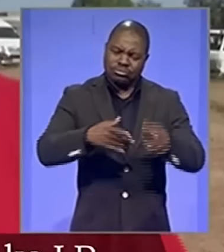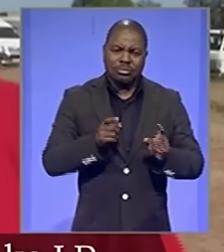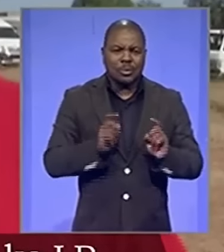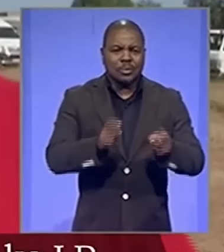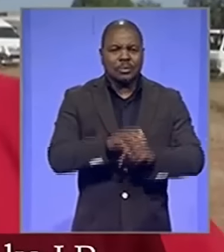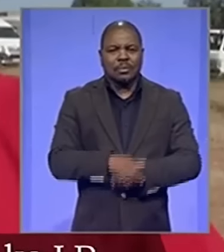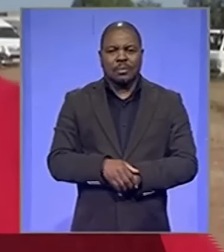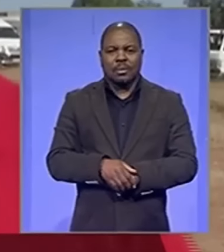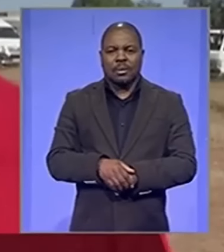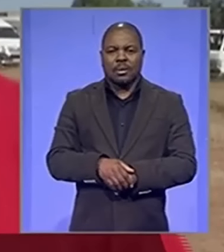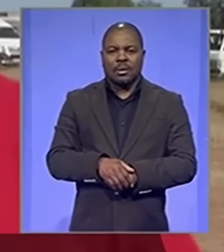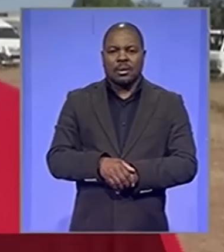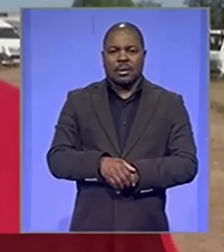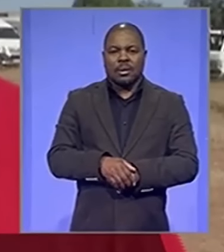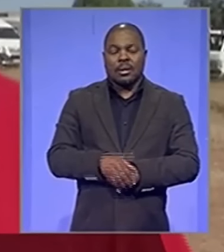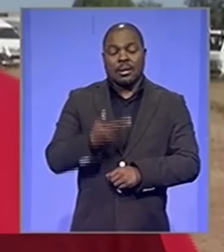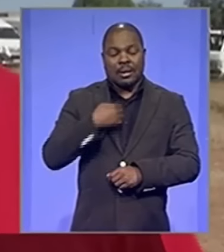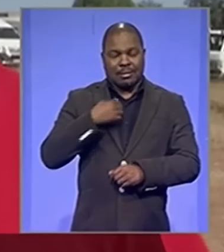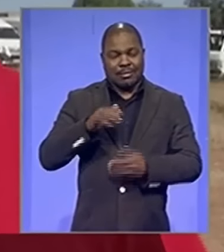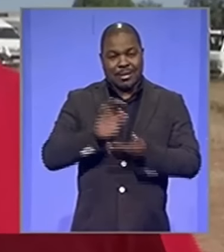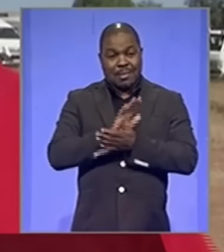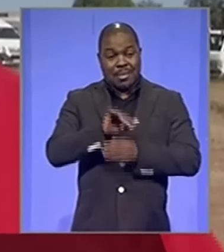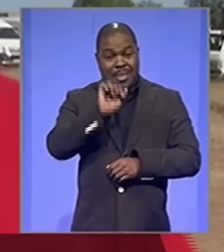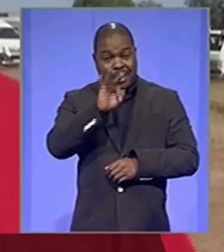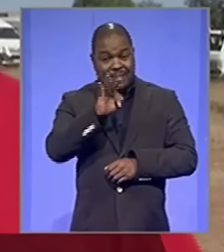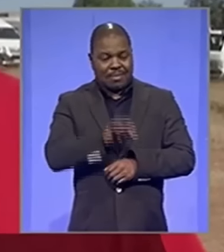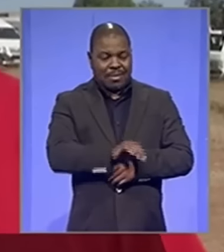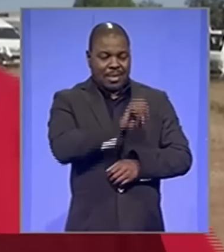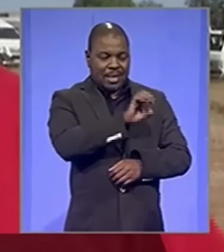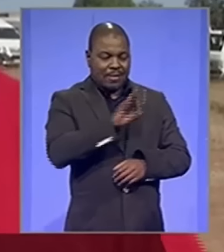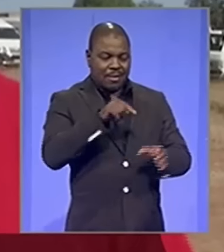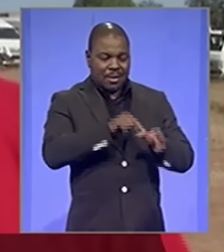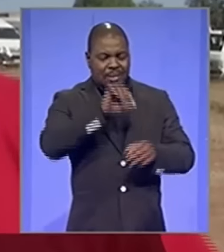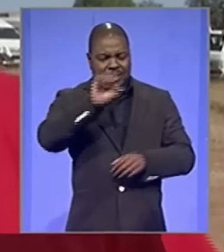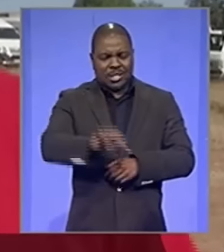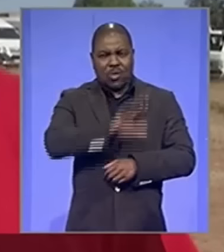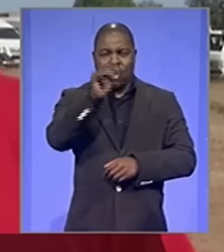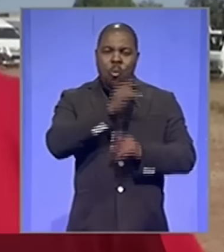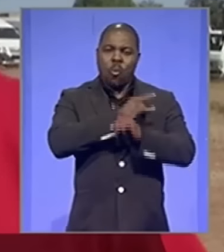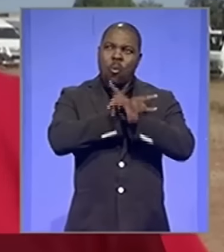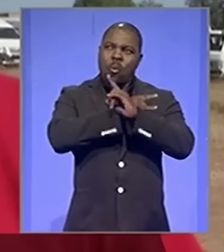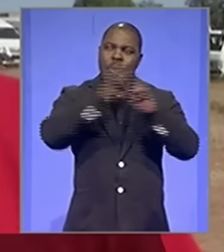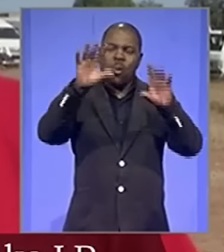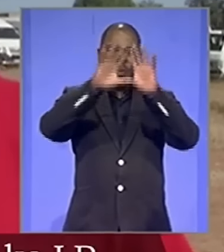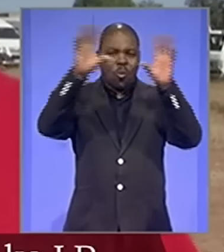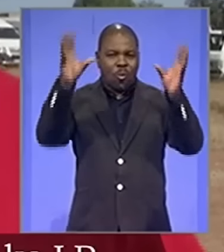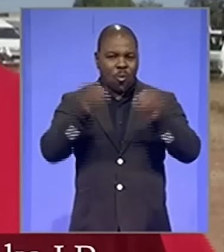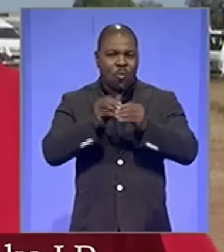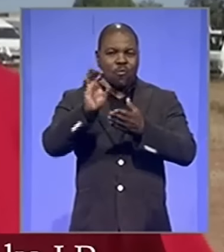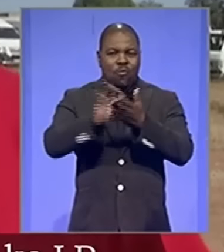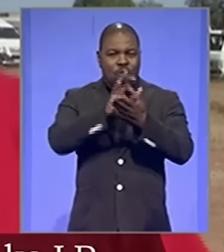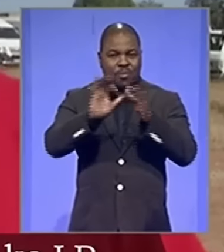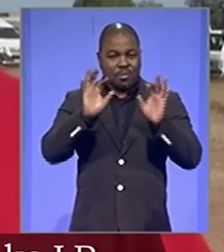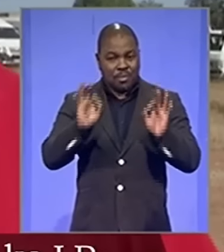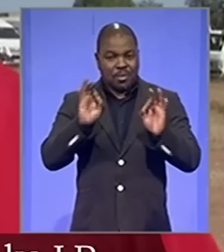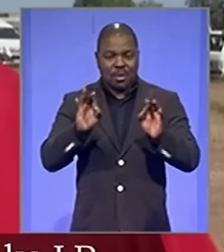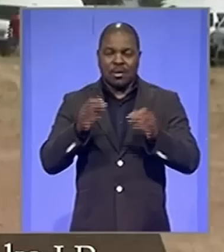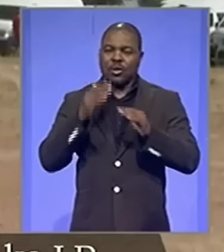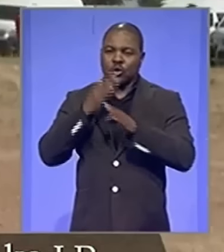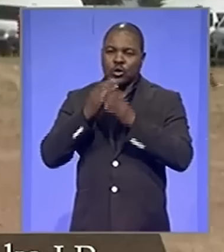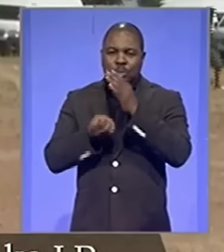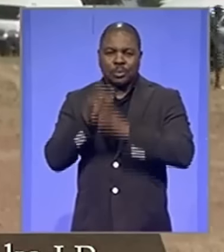EFF e ka S South Africa the whole e ka wina ya re busa ya creator mešomo free